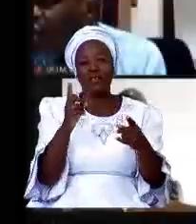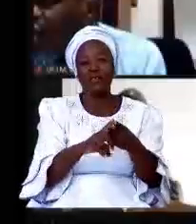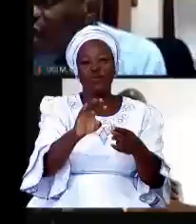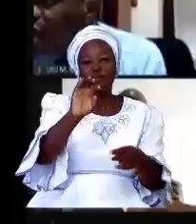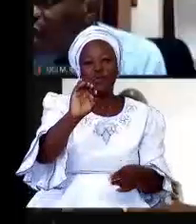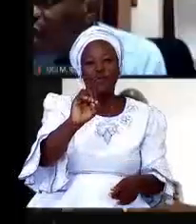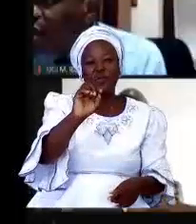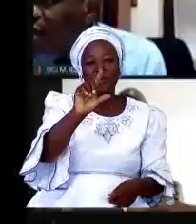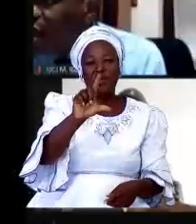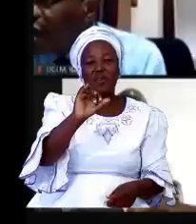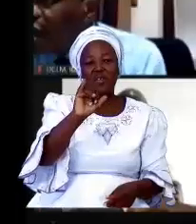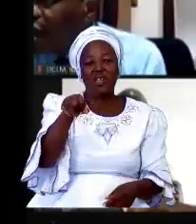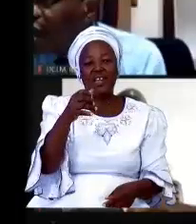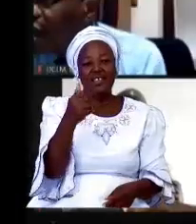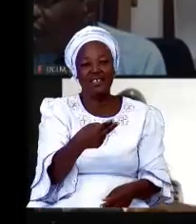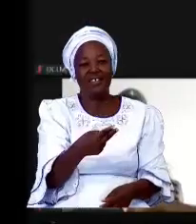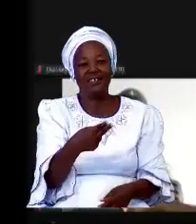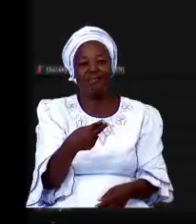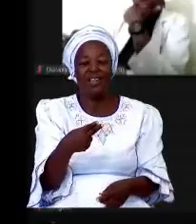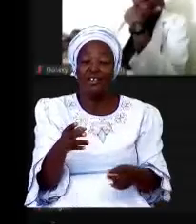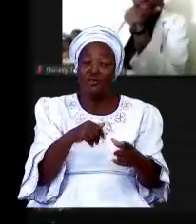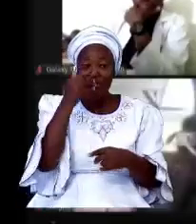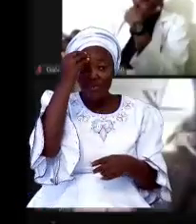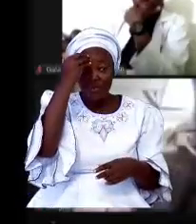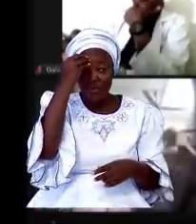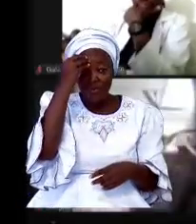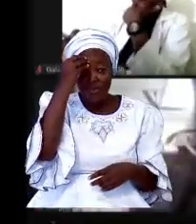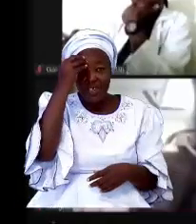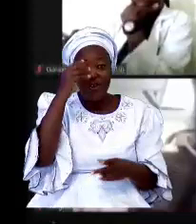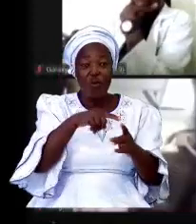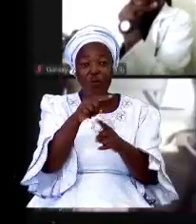Now, let's come back to Elijah. You know